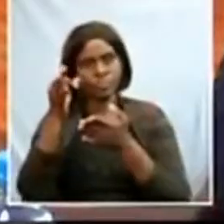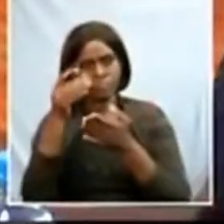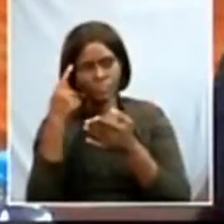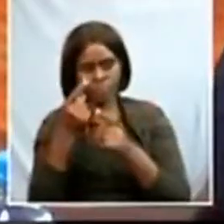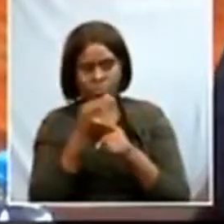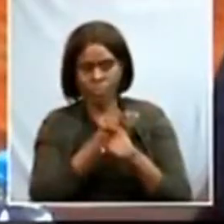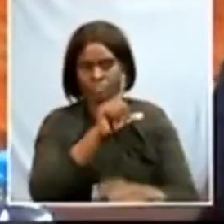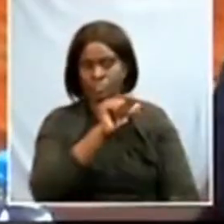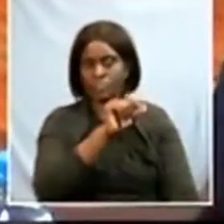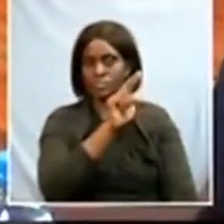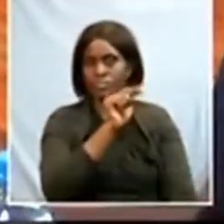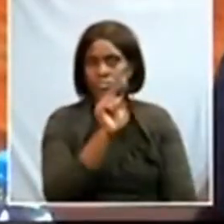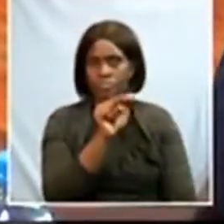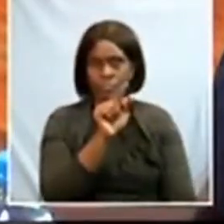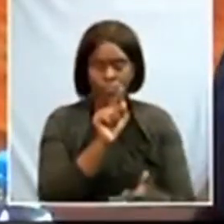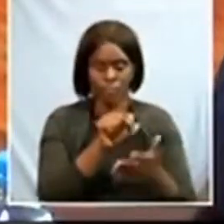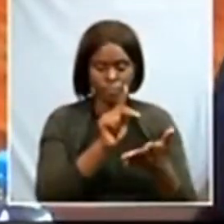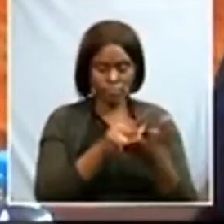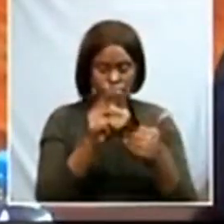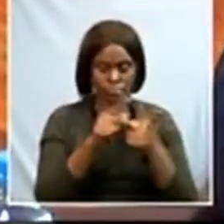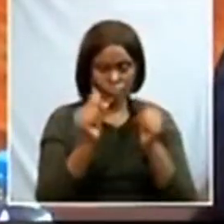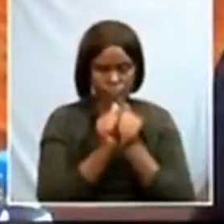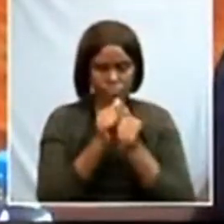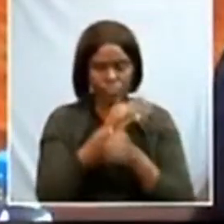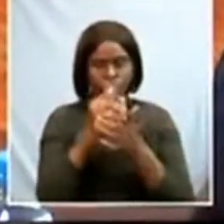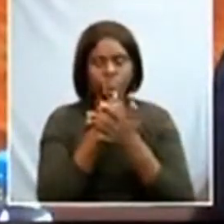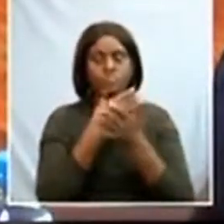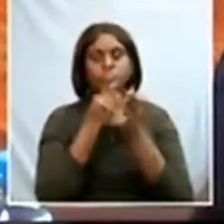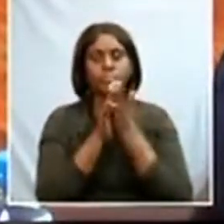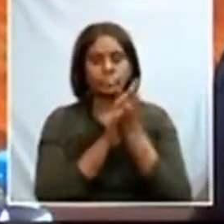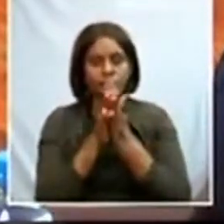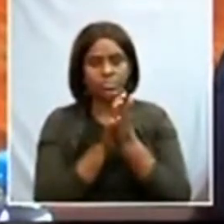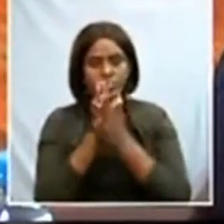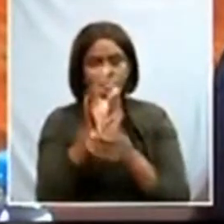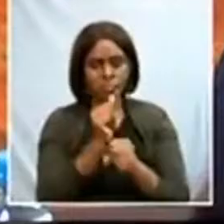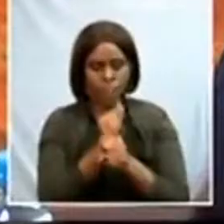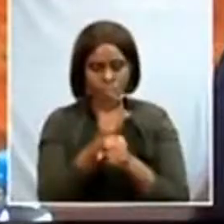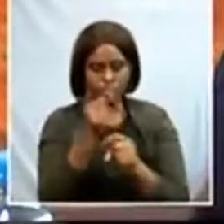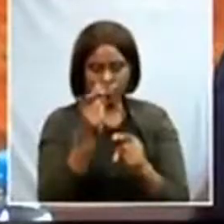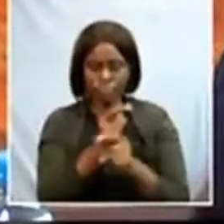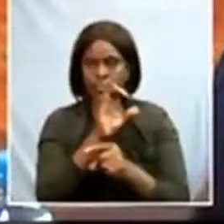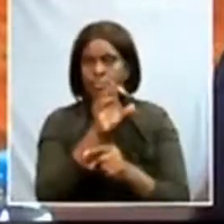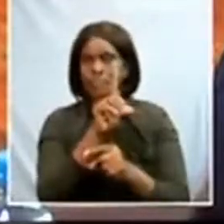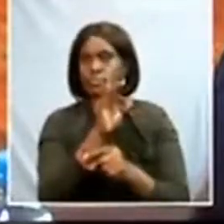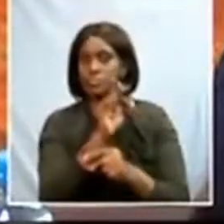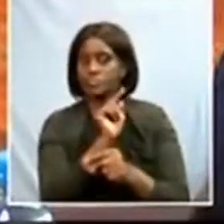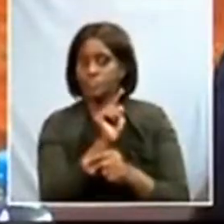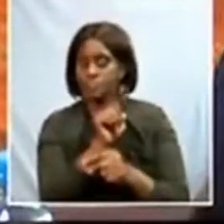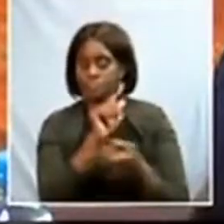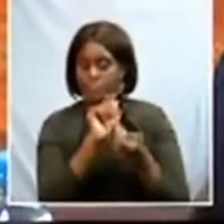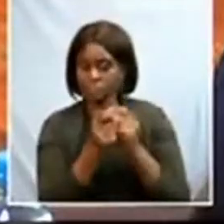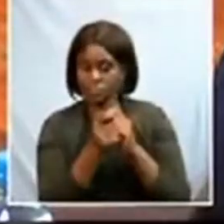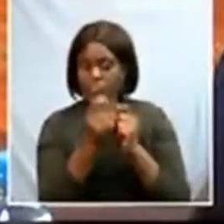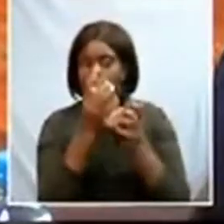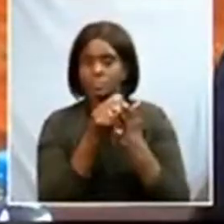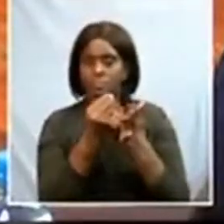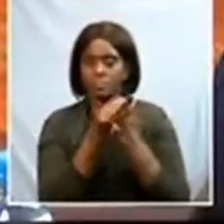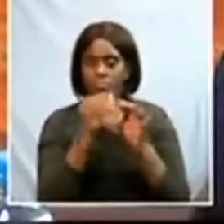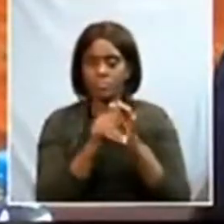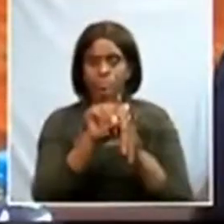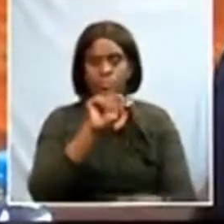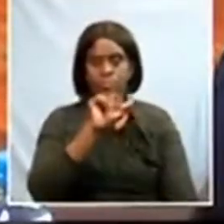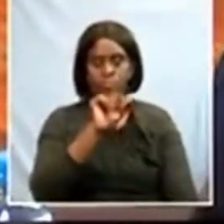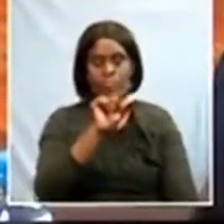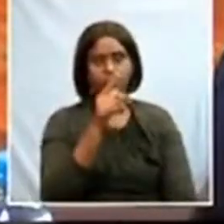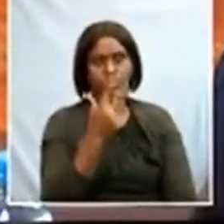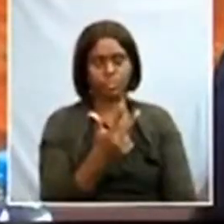from 2022 programs and the interest received from the CDF revolving account in